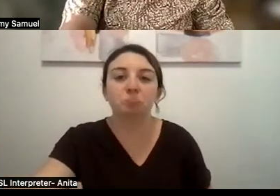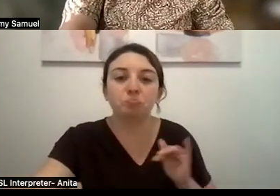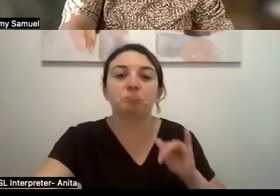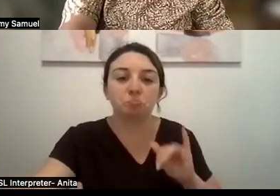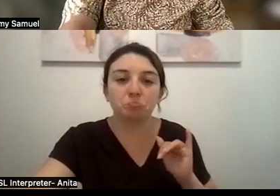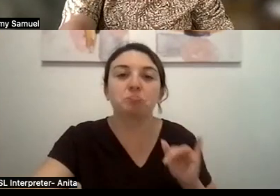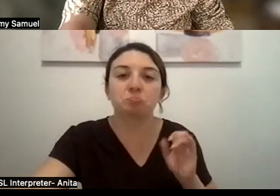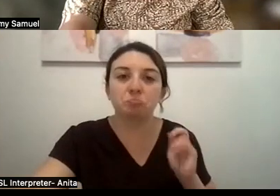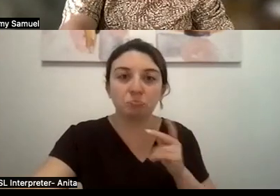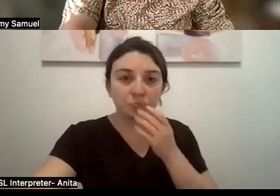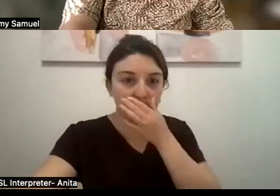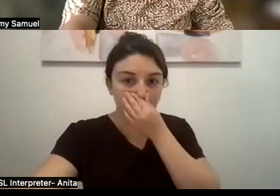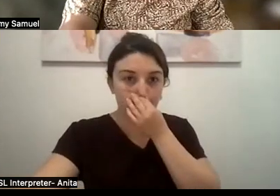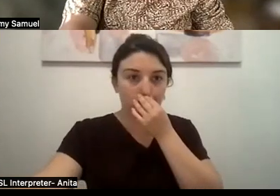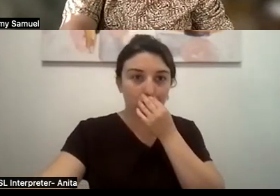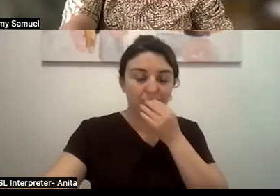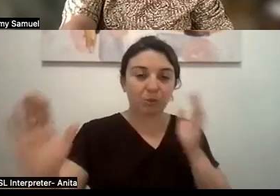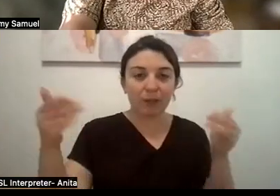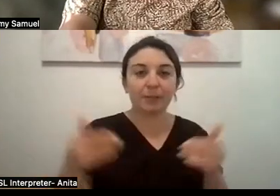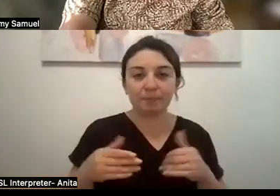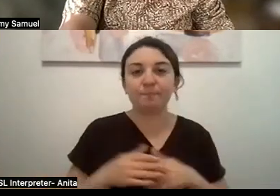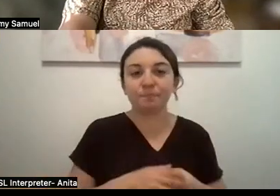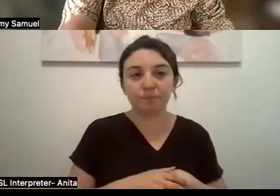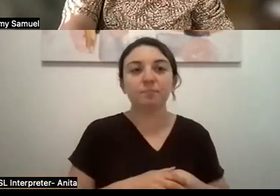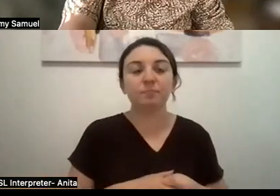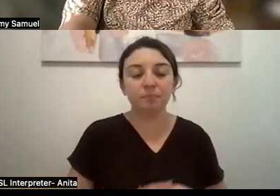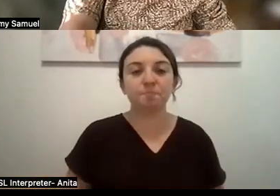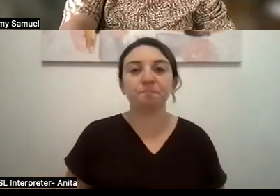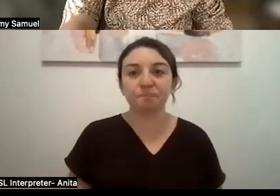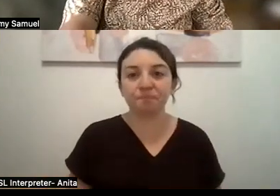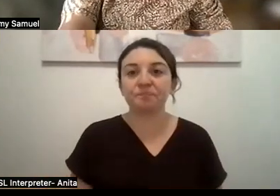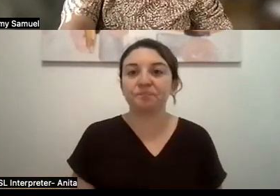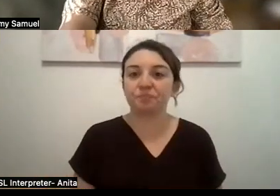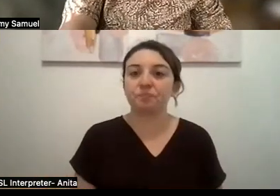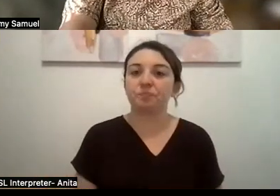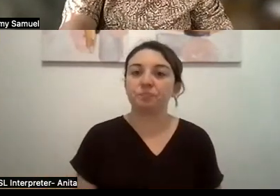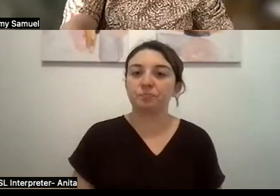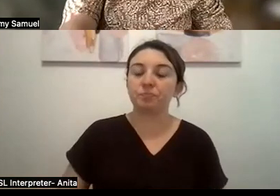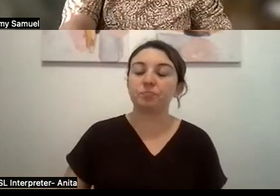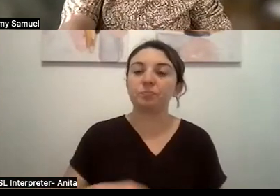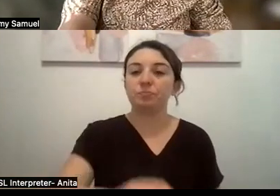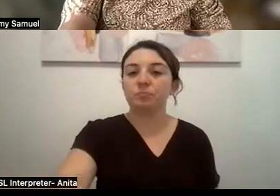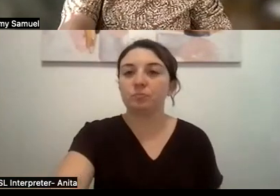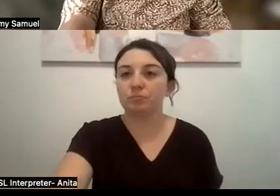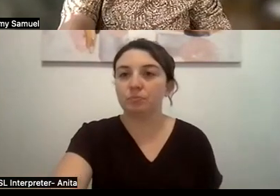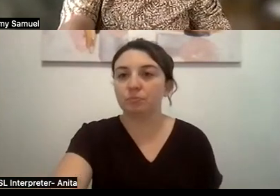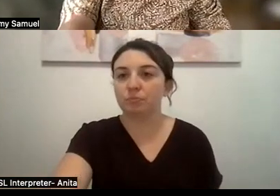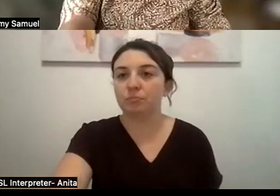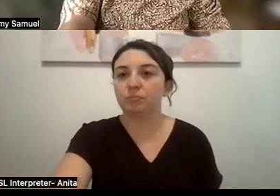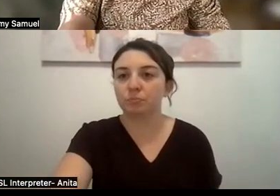right. Well, welcome. Welcome. And awesome.